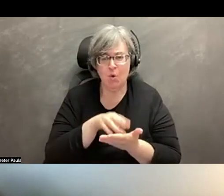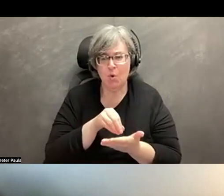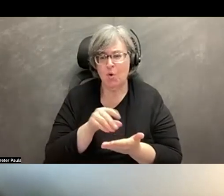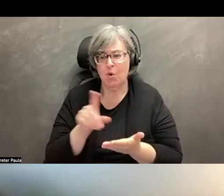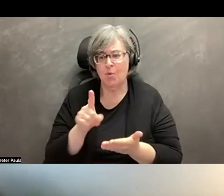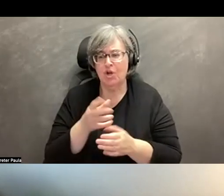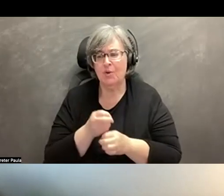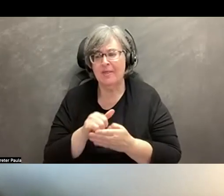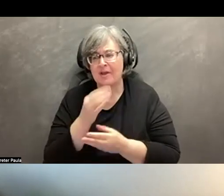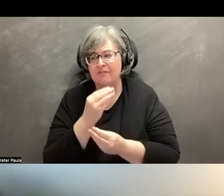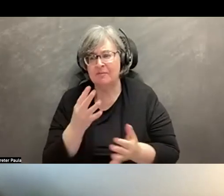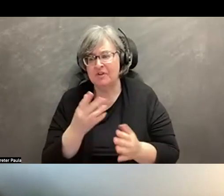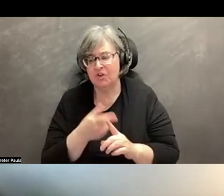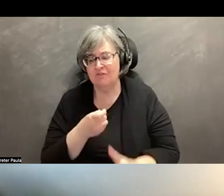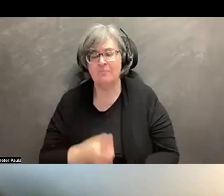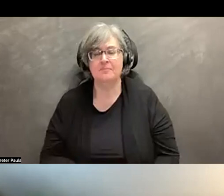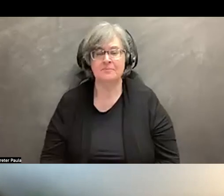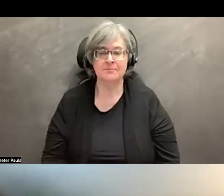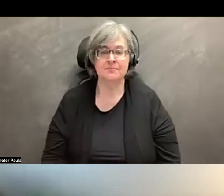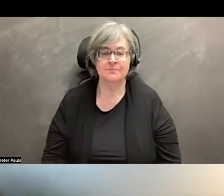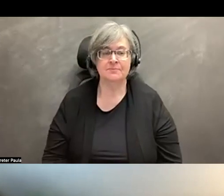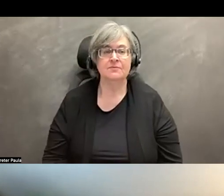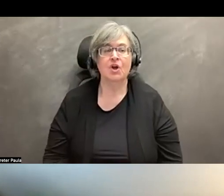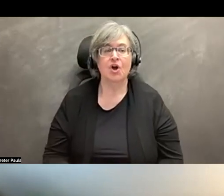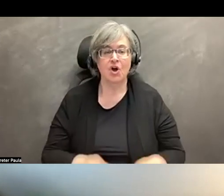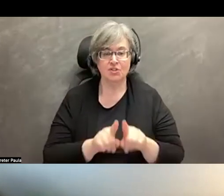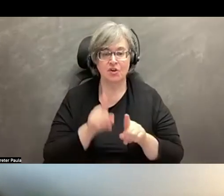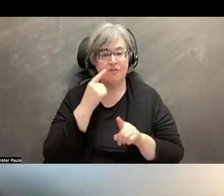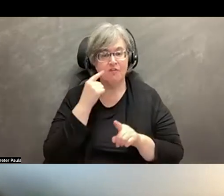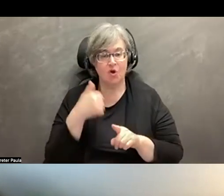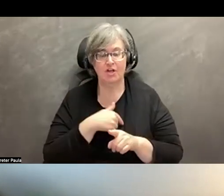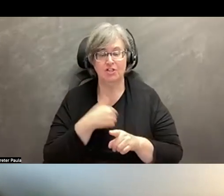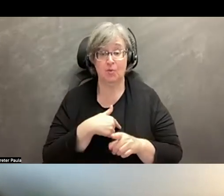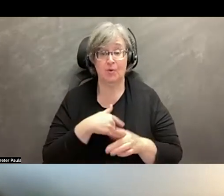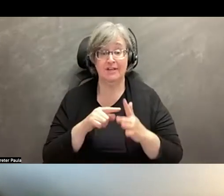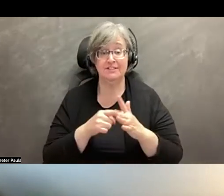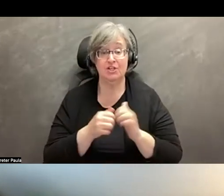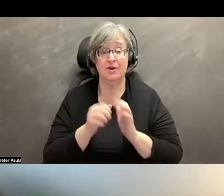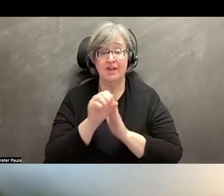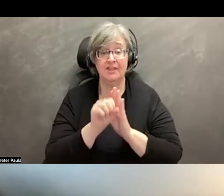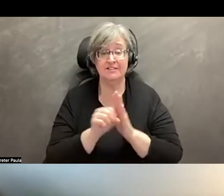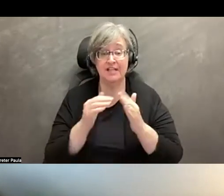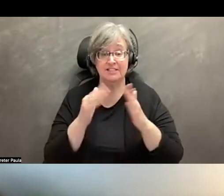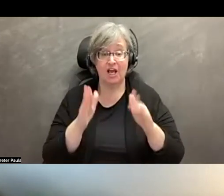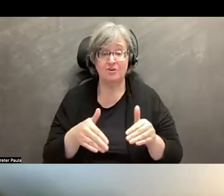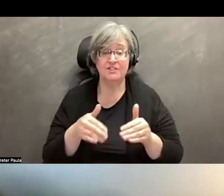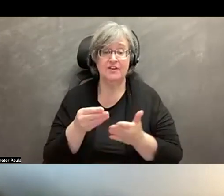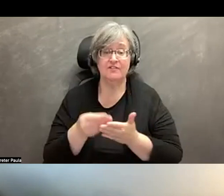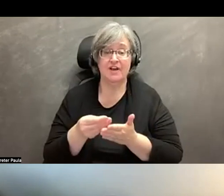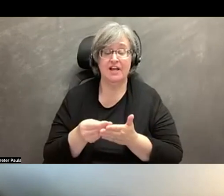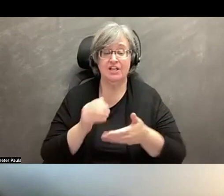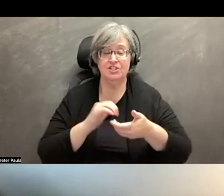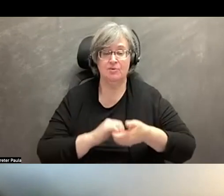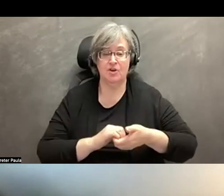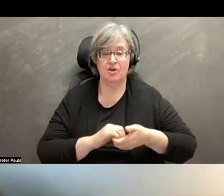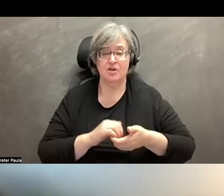get that information from? I'll also say for us, we started with our state housing finance partner with, let's look